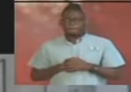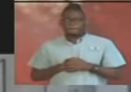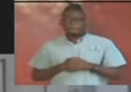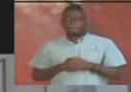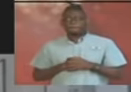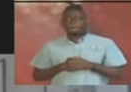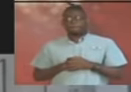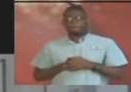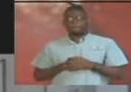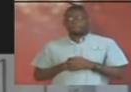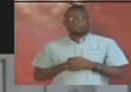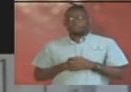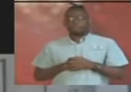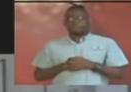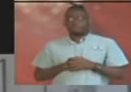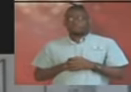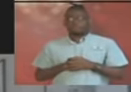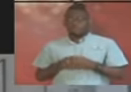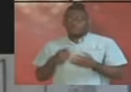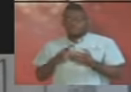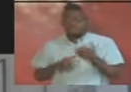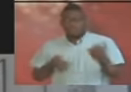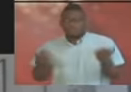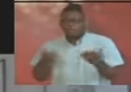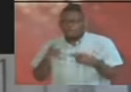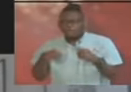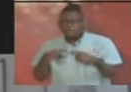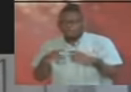more classes or anything like that.